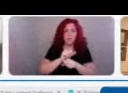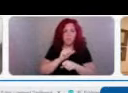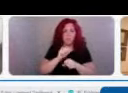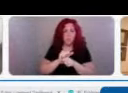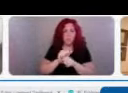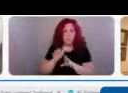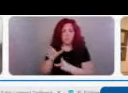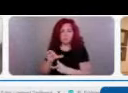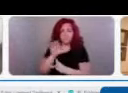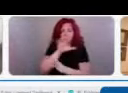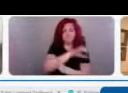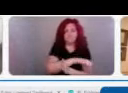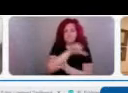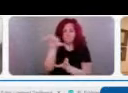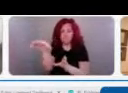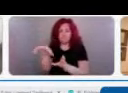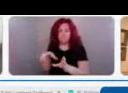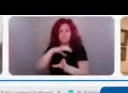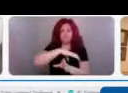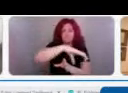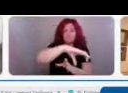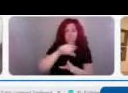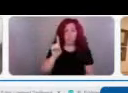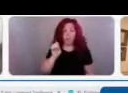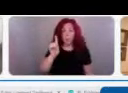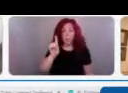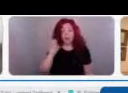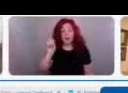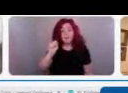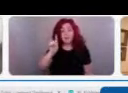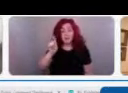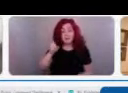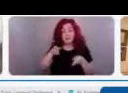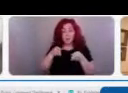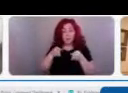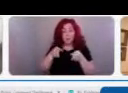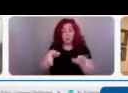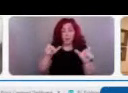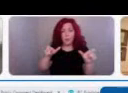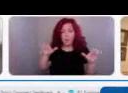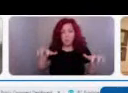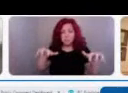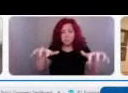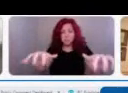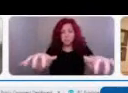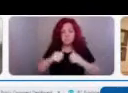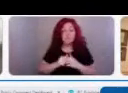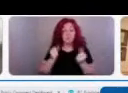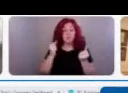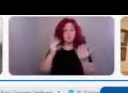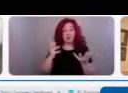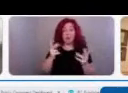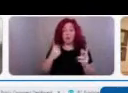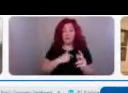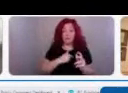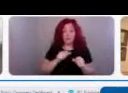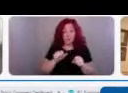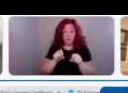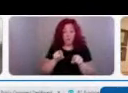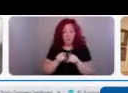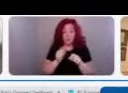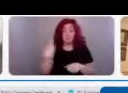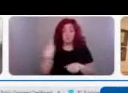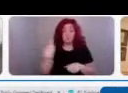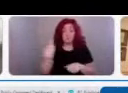101 and along scottsdale road we have many people who also commute and work in